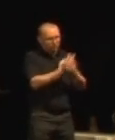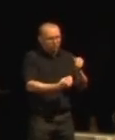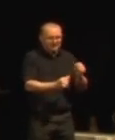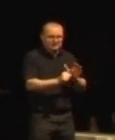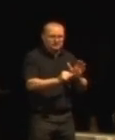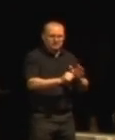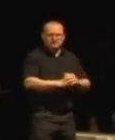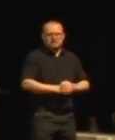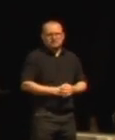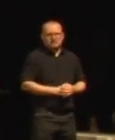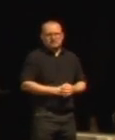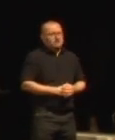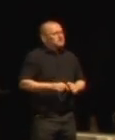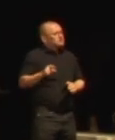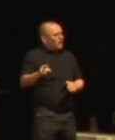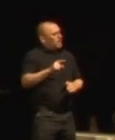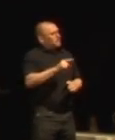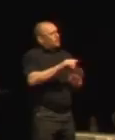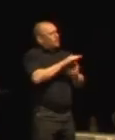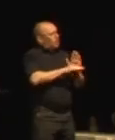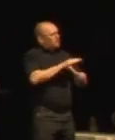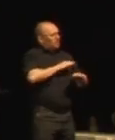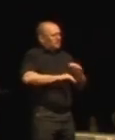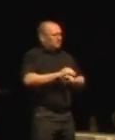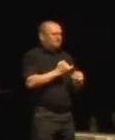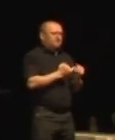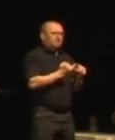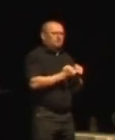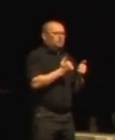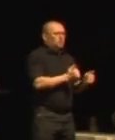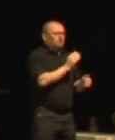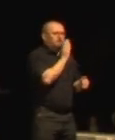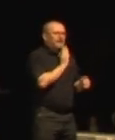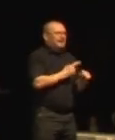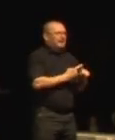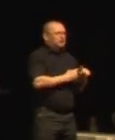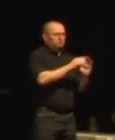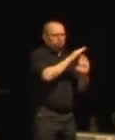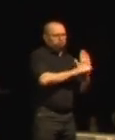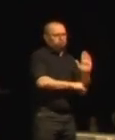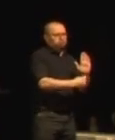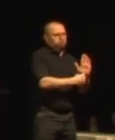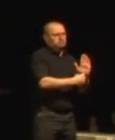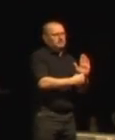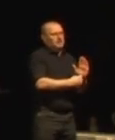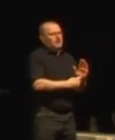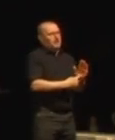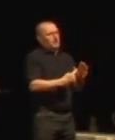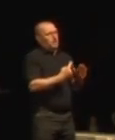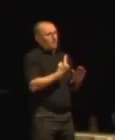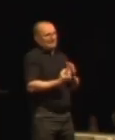in plain English. And recently I found myself dragging my feet on having a hard conversation with someone I care about who I work